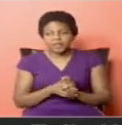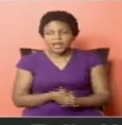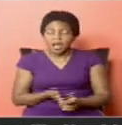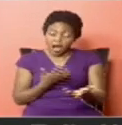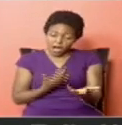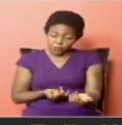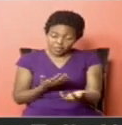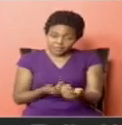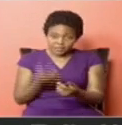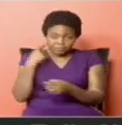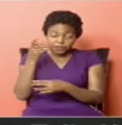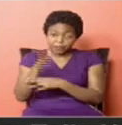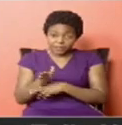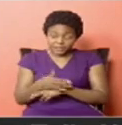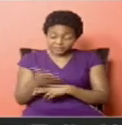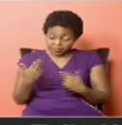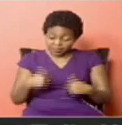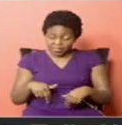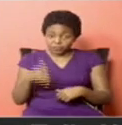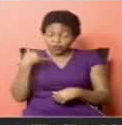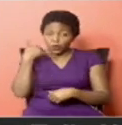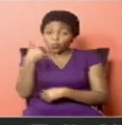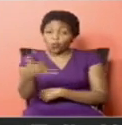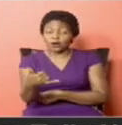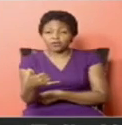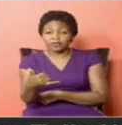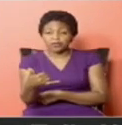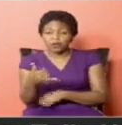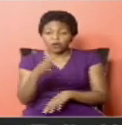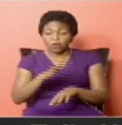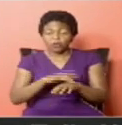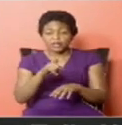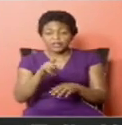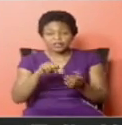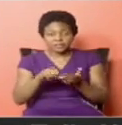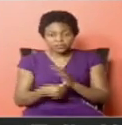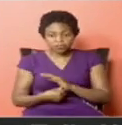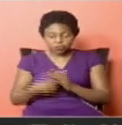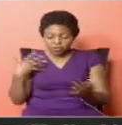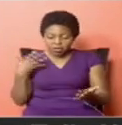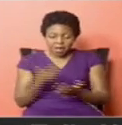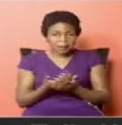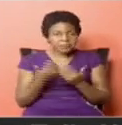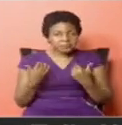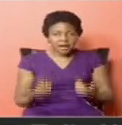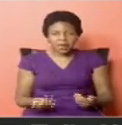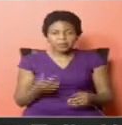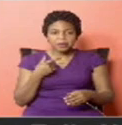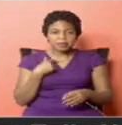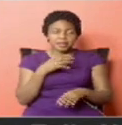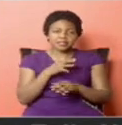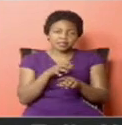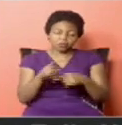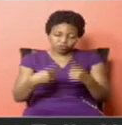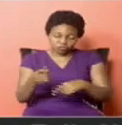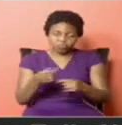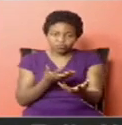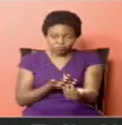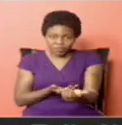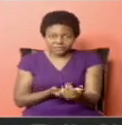waited for the minister's contact call regarding this matter. To date, I am still waiting.